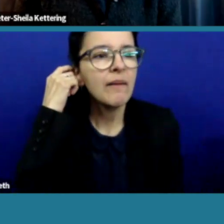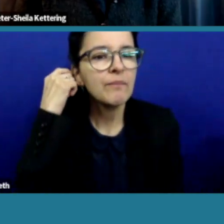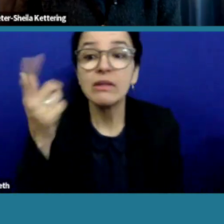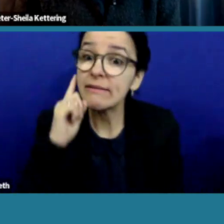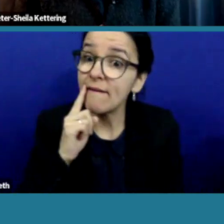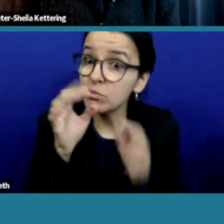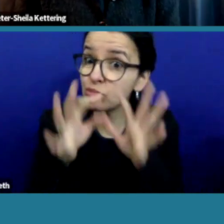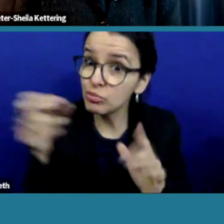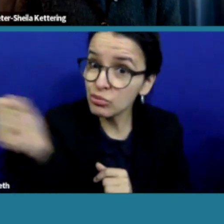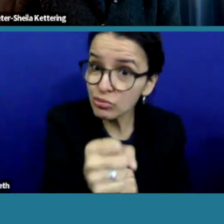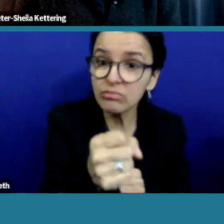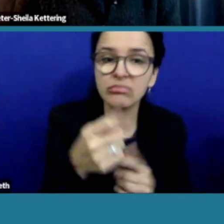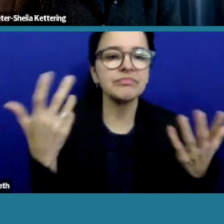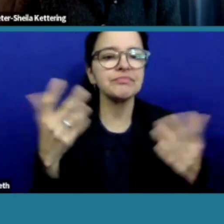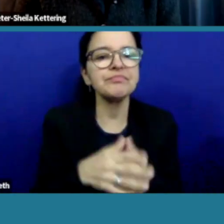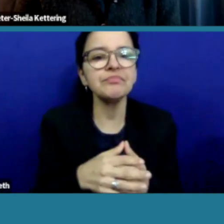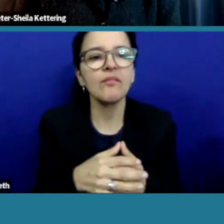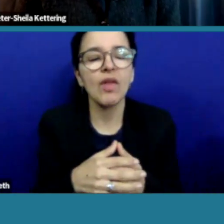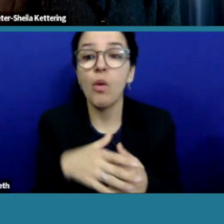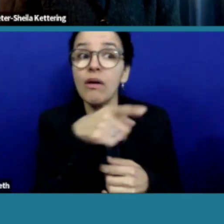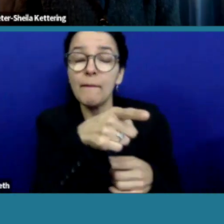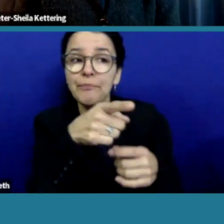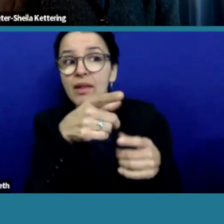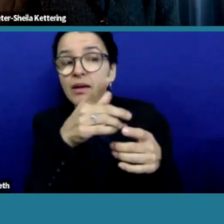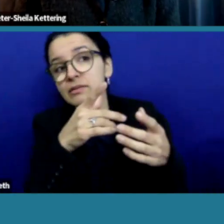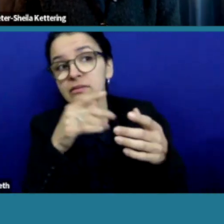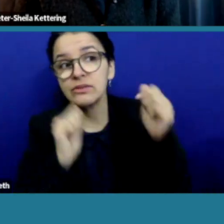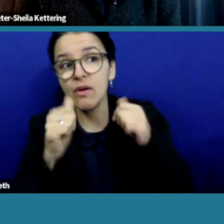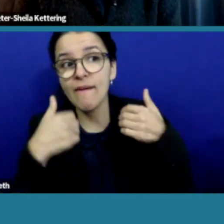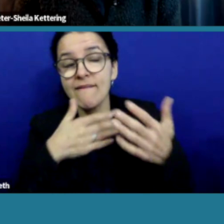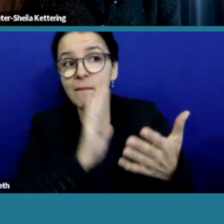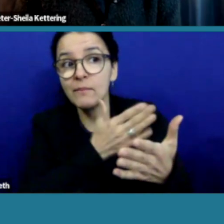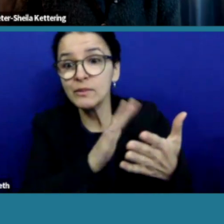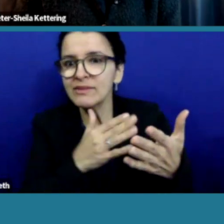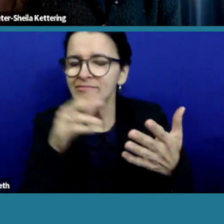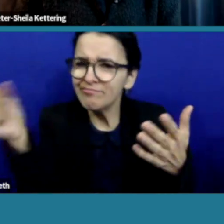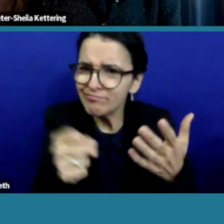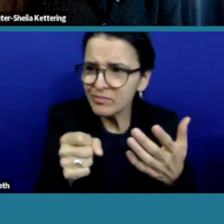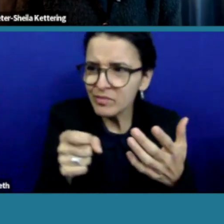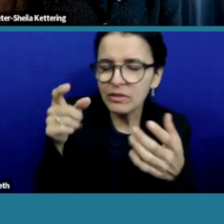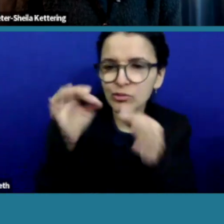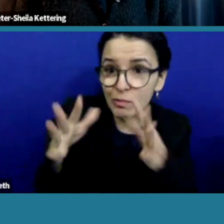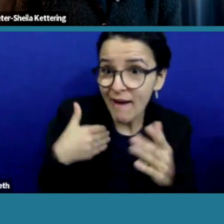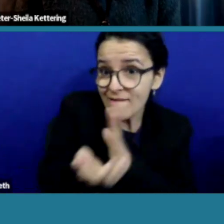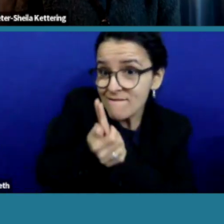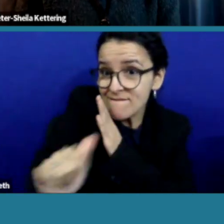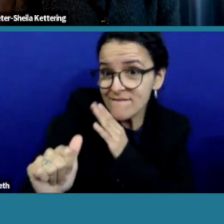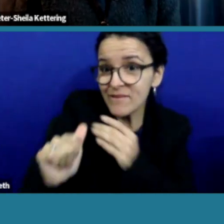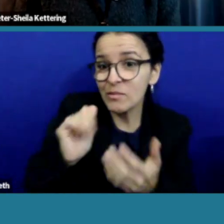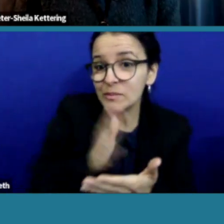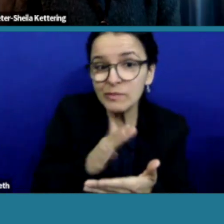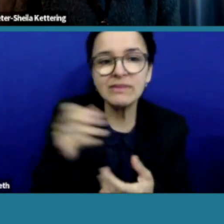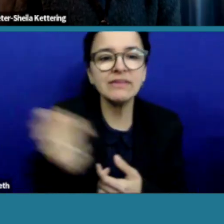interpreters to match what's on stage. So we want to put an interpreter there, you know,